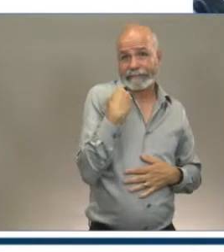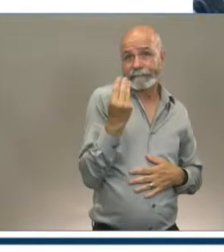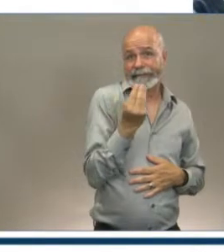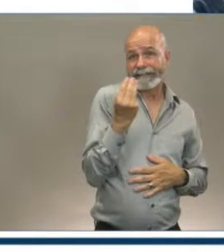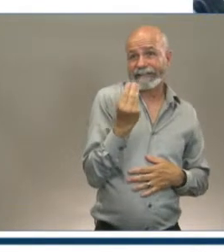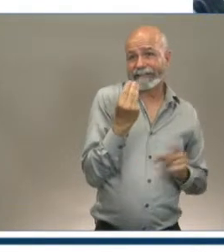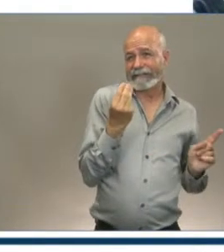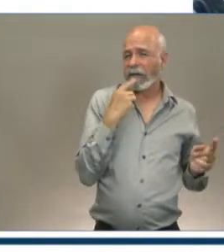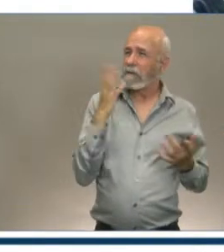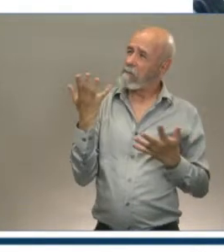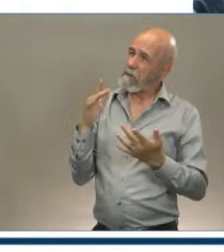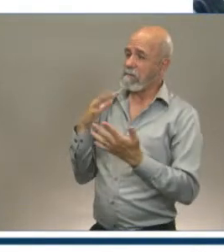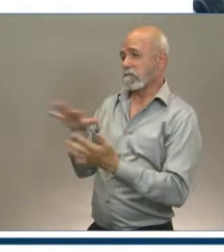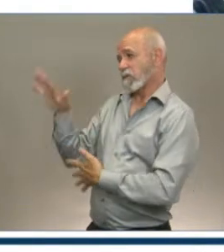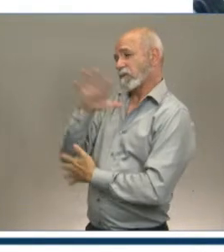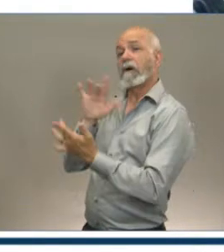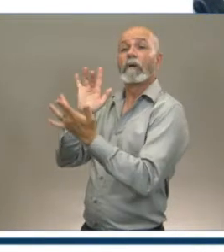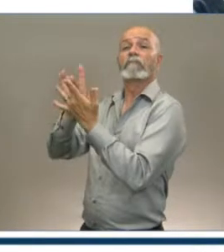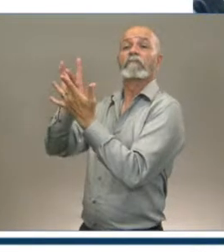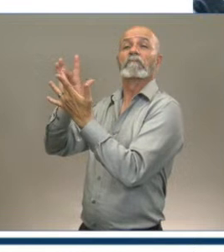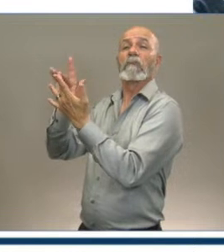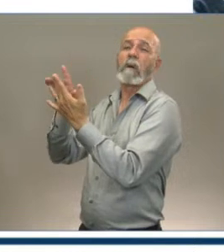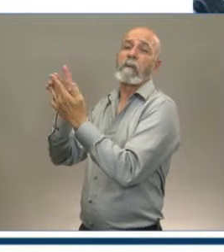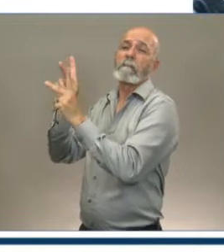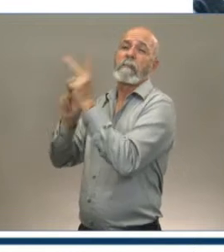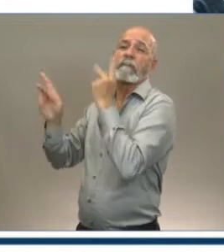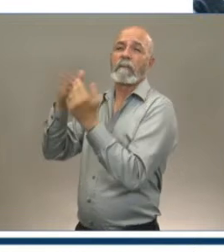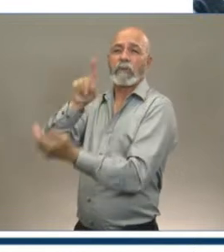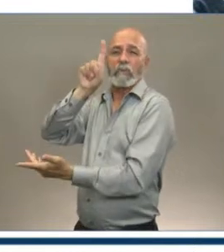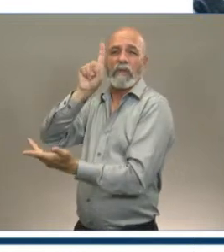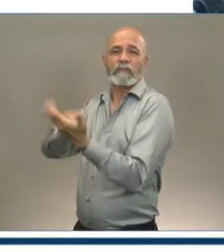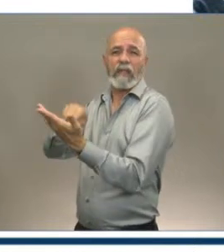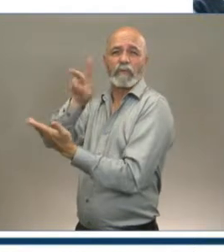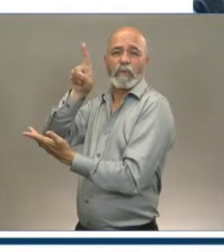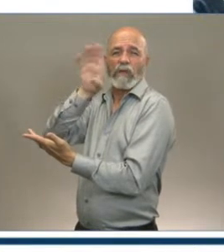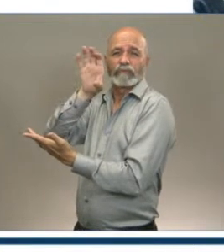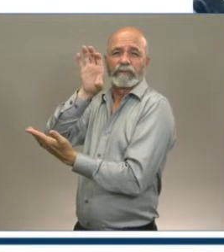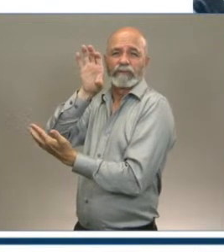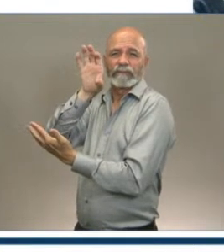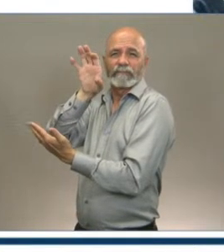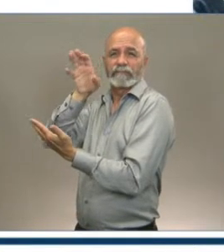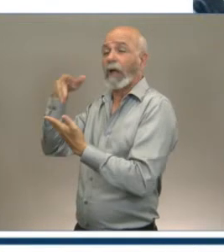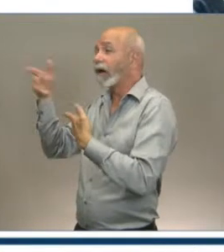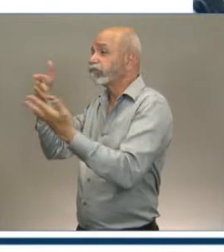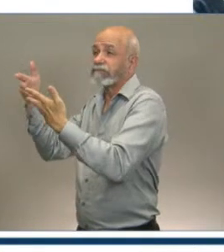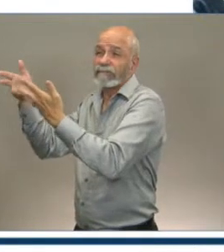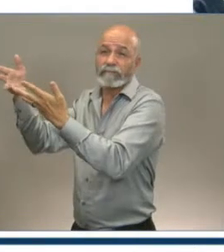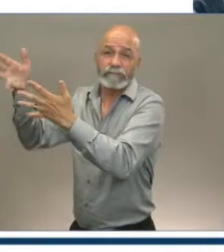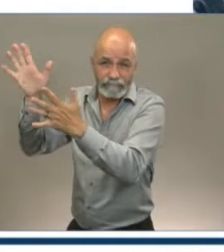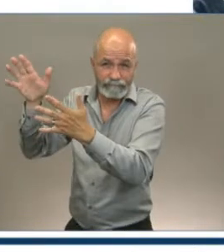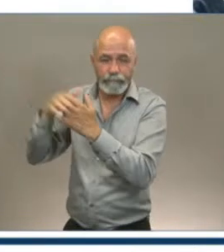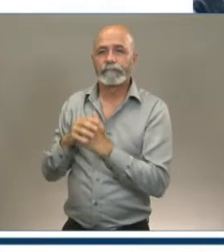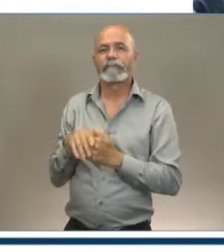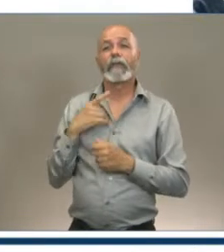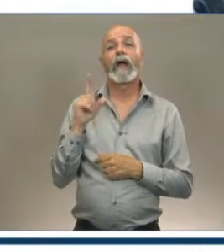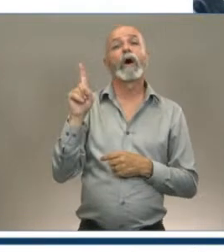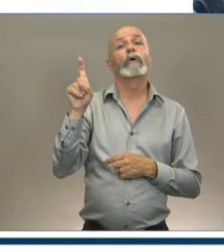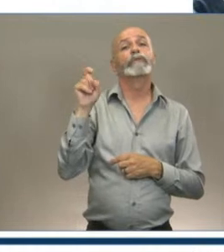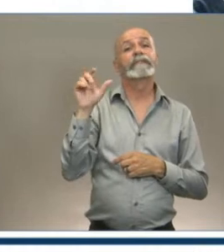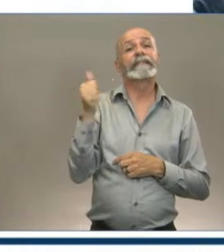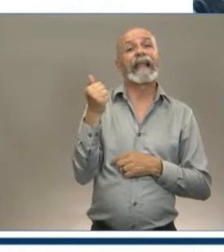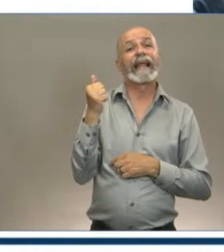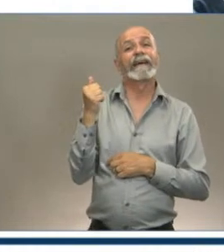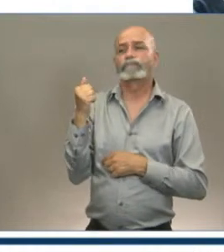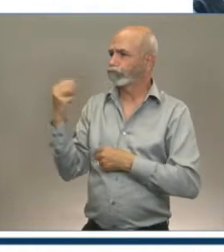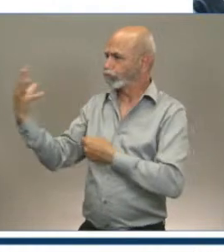1,100 citizens, and over 110 have enrolled, and over 8 of